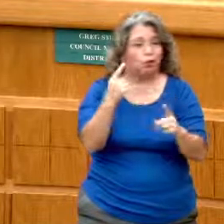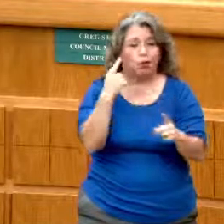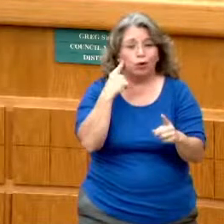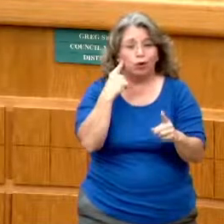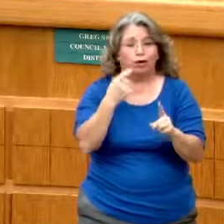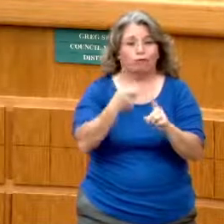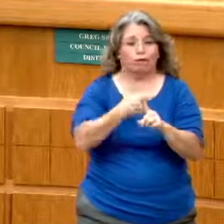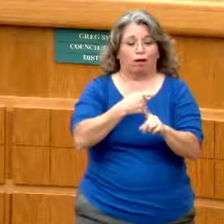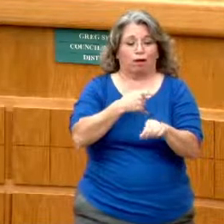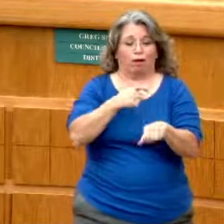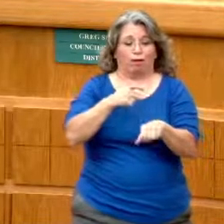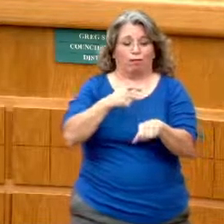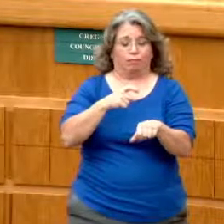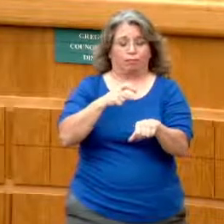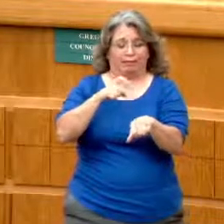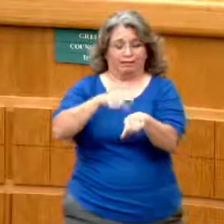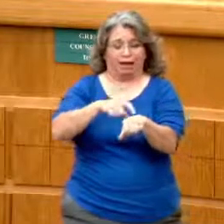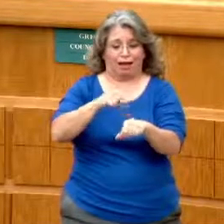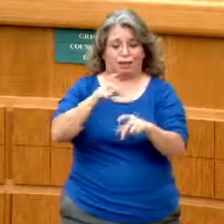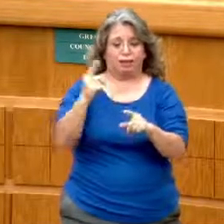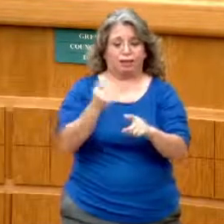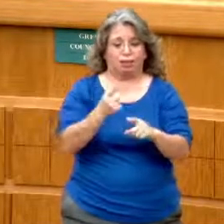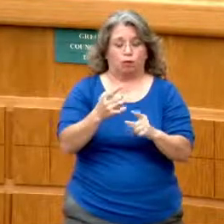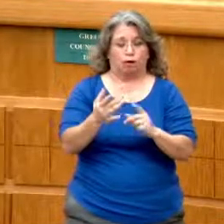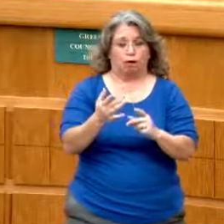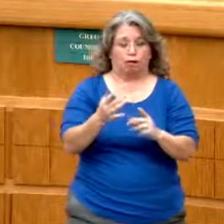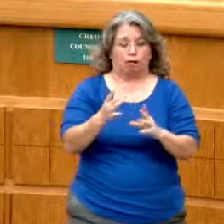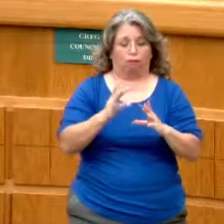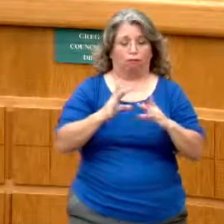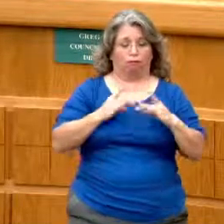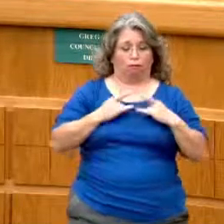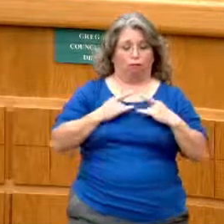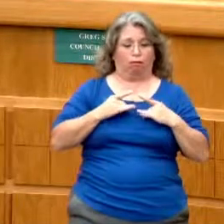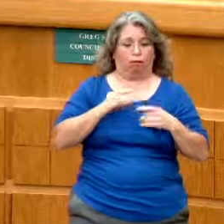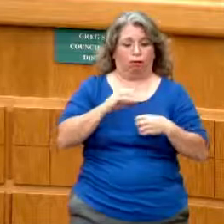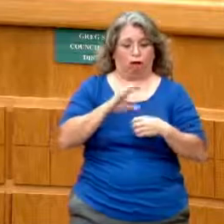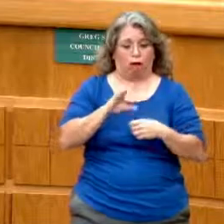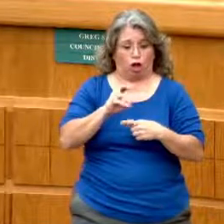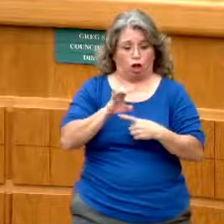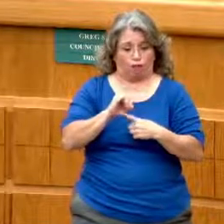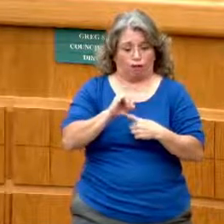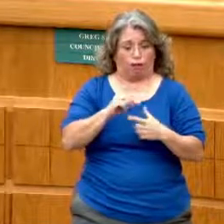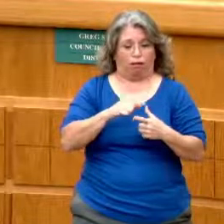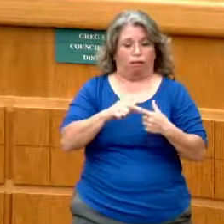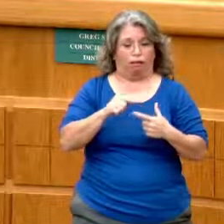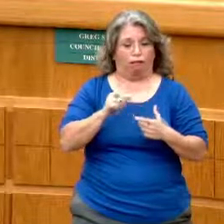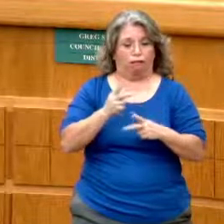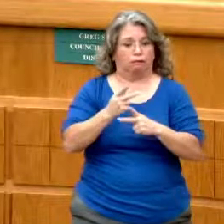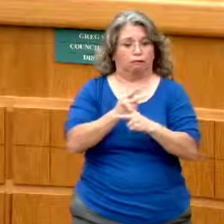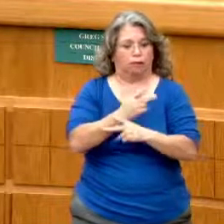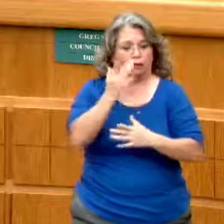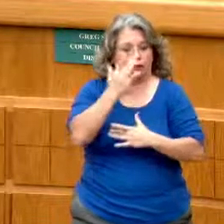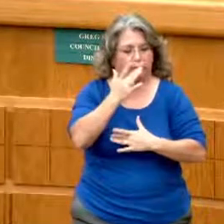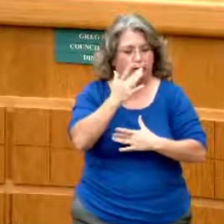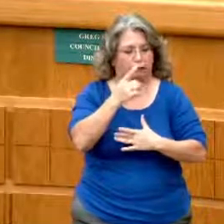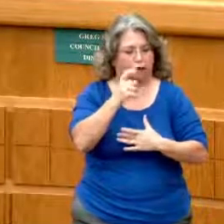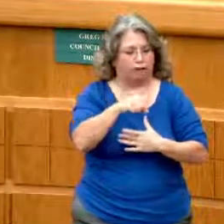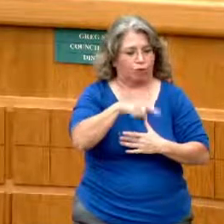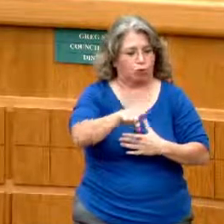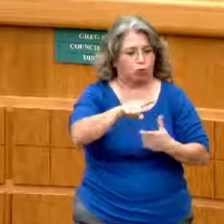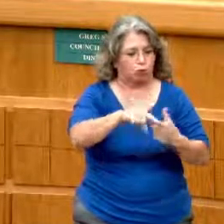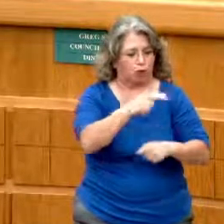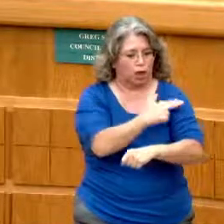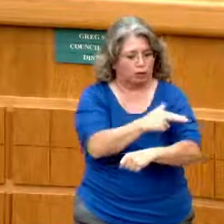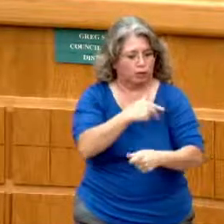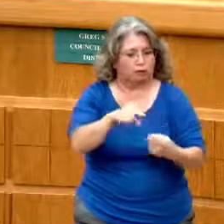from the time that you actually get COVID-19 to the time that you become hospitalized to the time that you go to the ICU, and